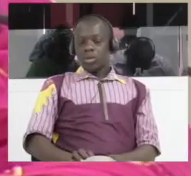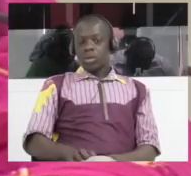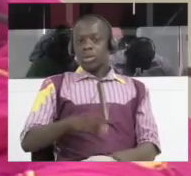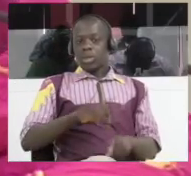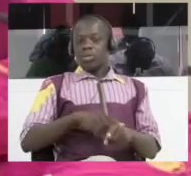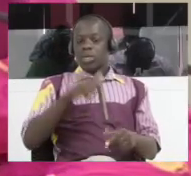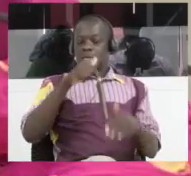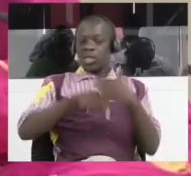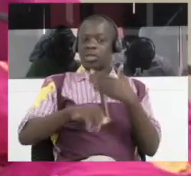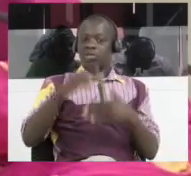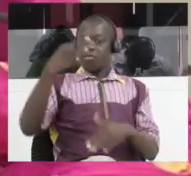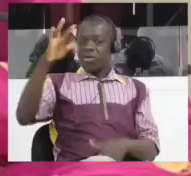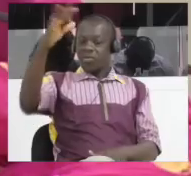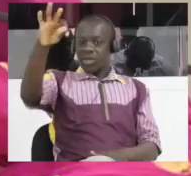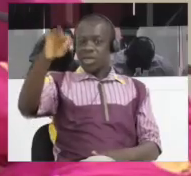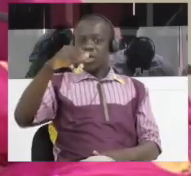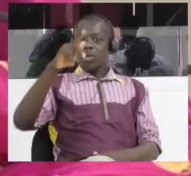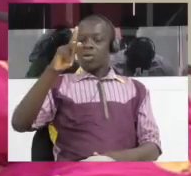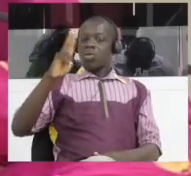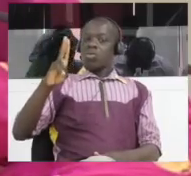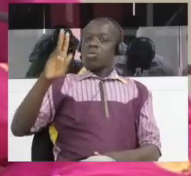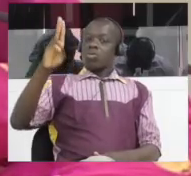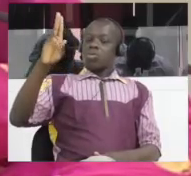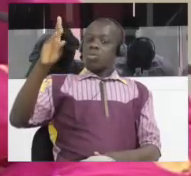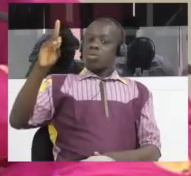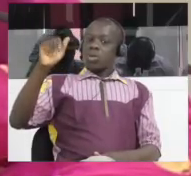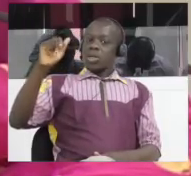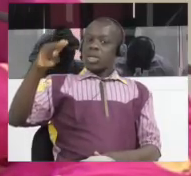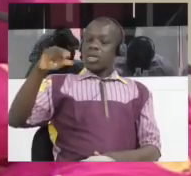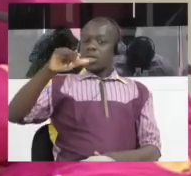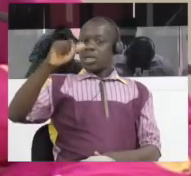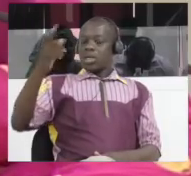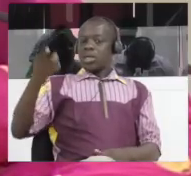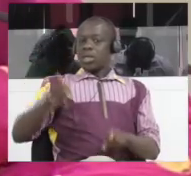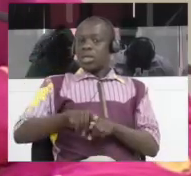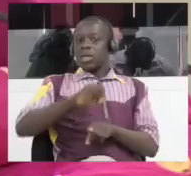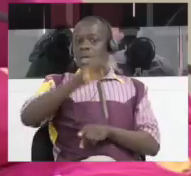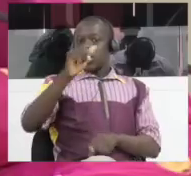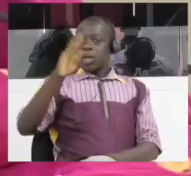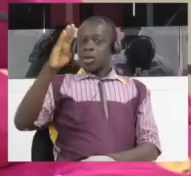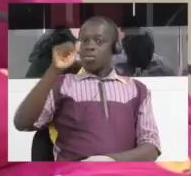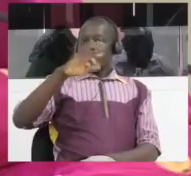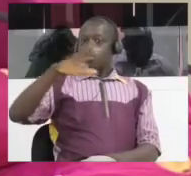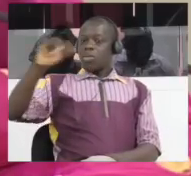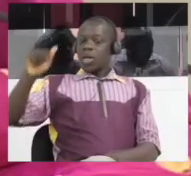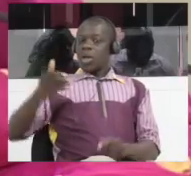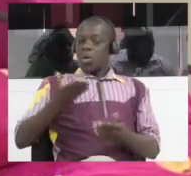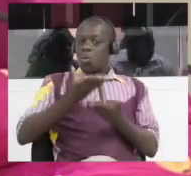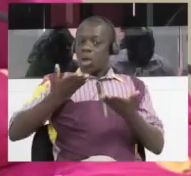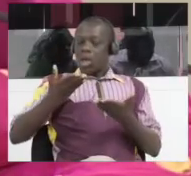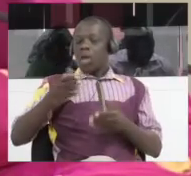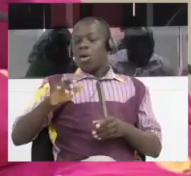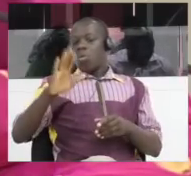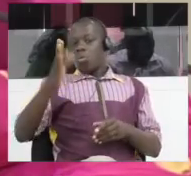in Farafenye, Kudang, and then Bara, where was Yaya Jame?